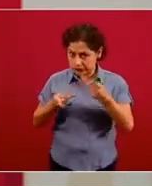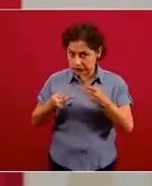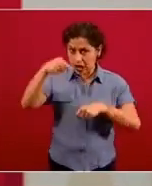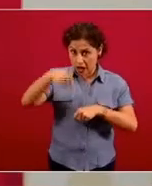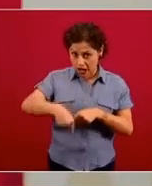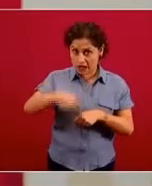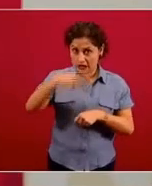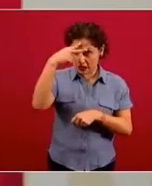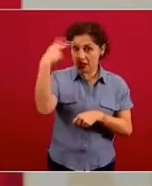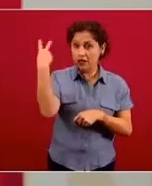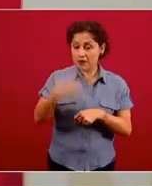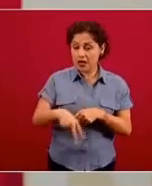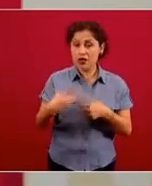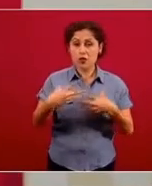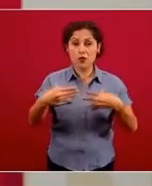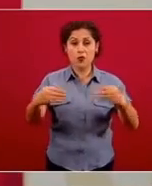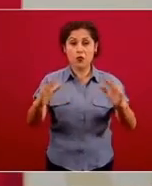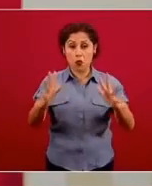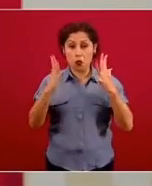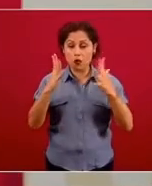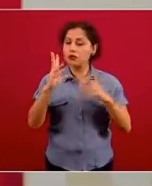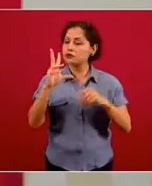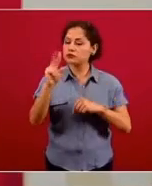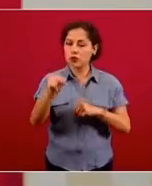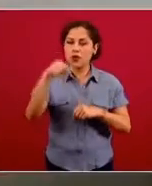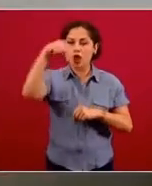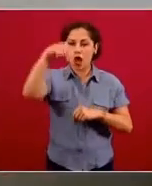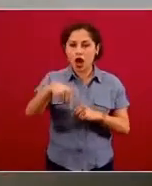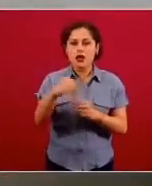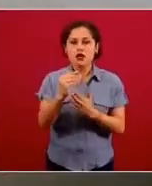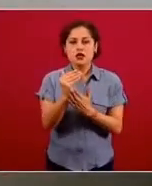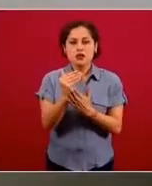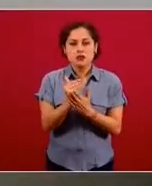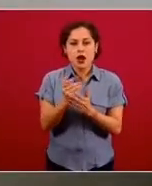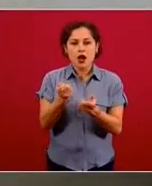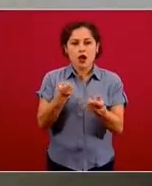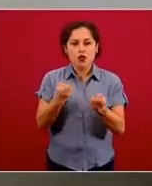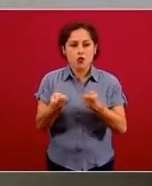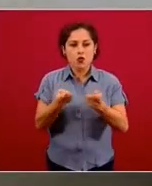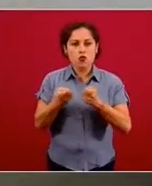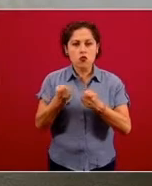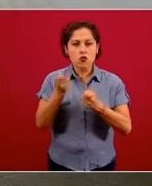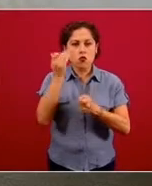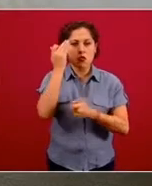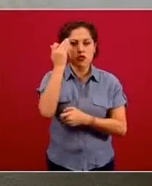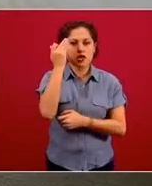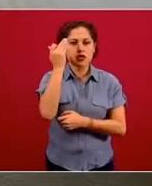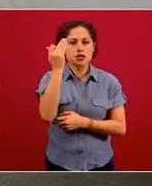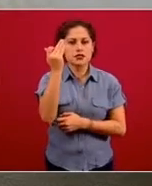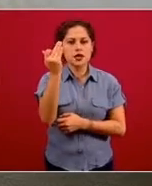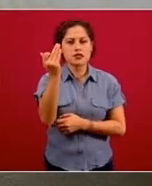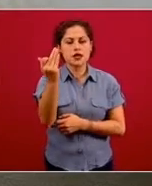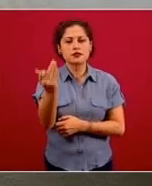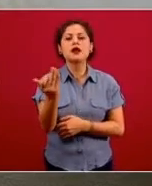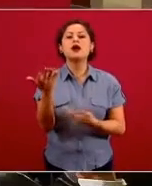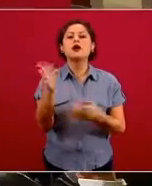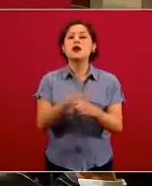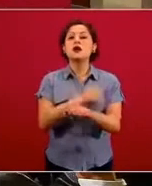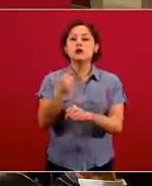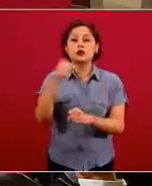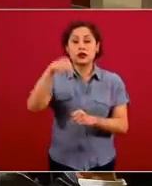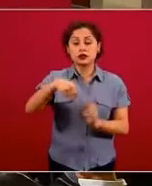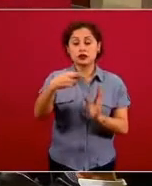In Mexico, the intensity of how this has been transmitted has been reduced, and that's very good news. And that's because of the